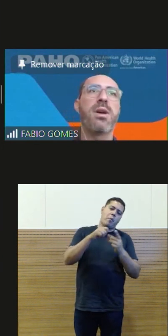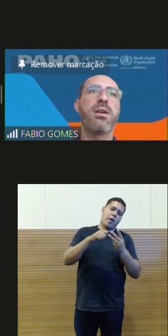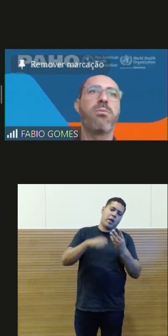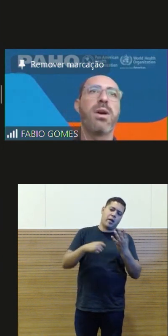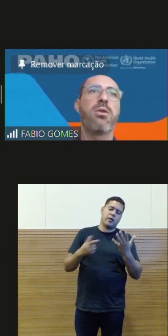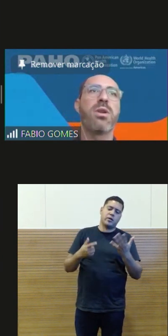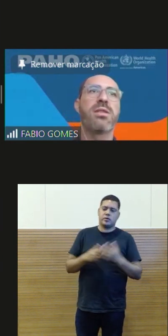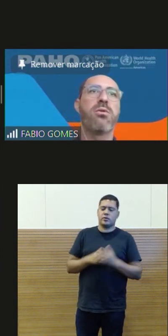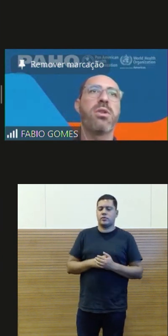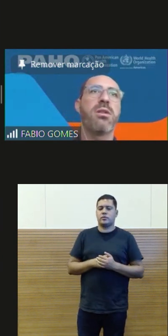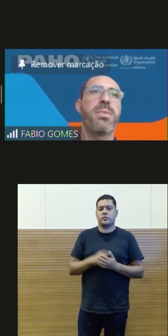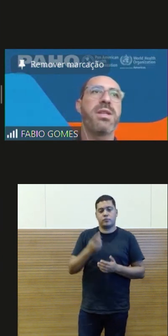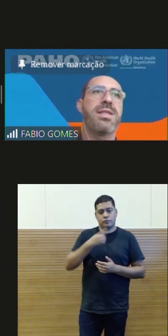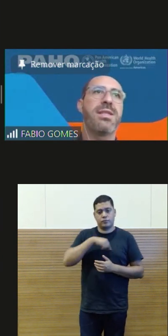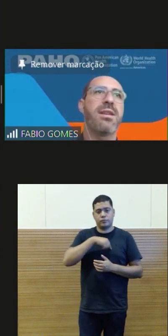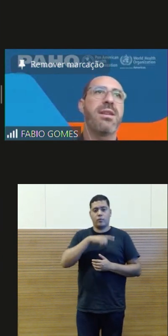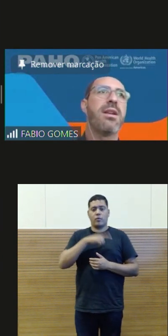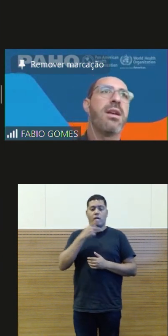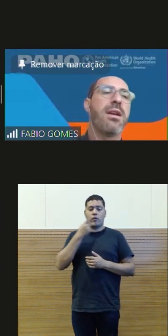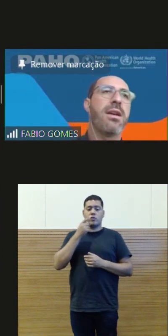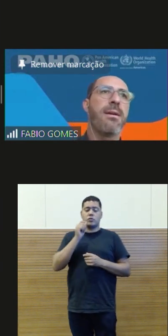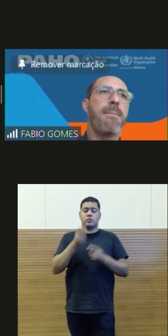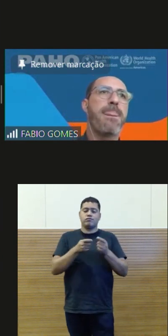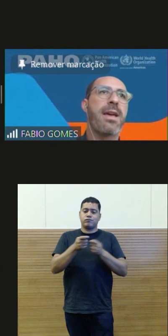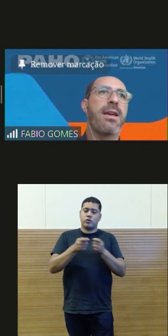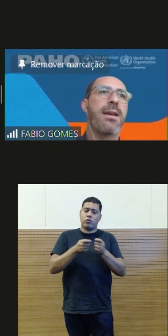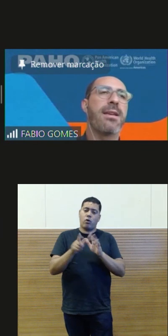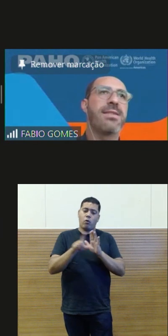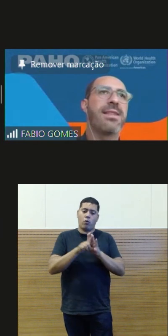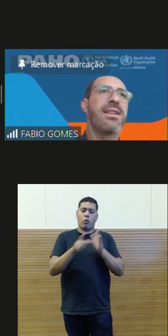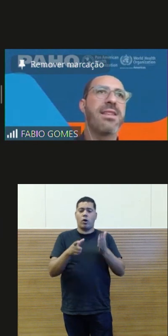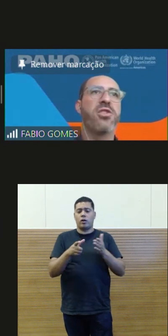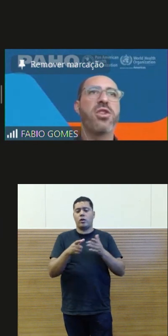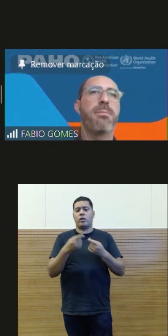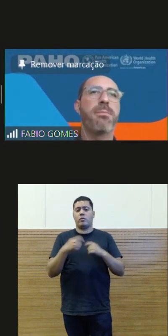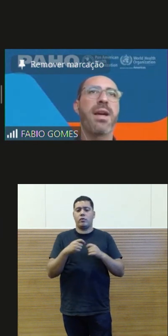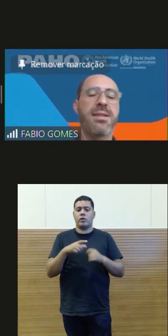6 and 24 months. We're talking about a regulation that